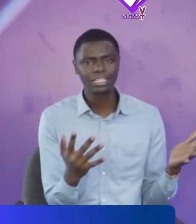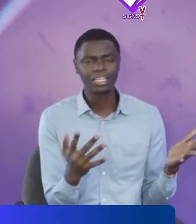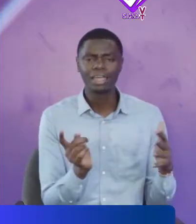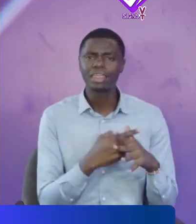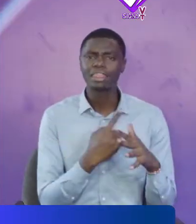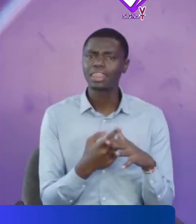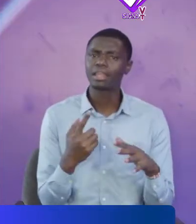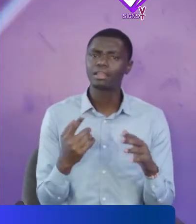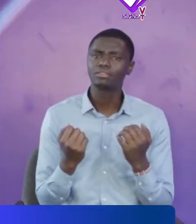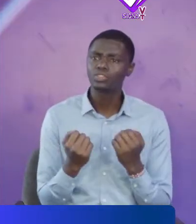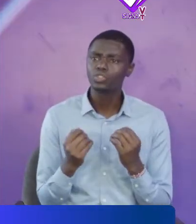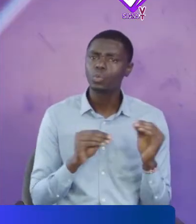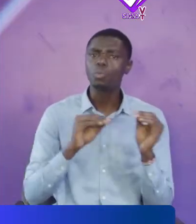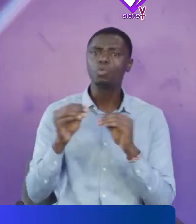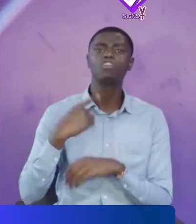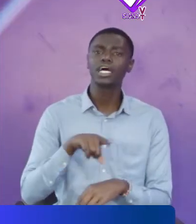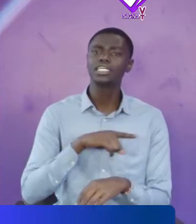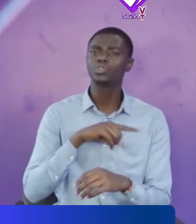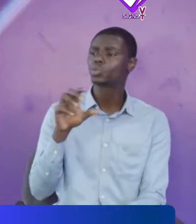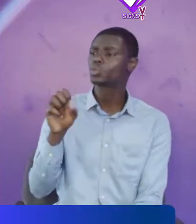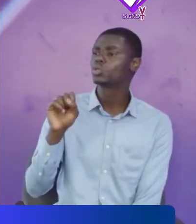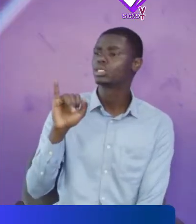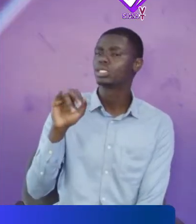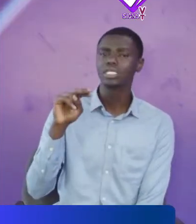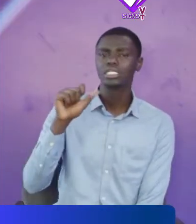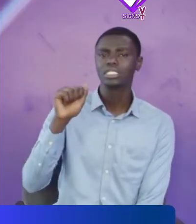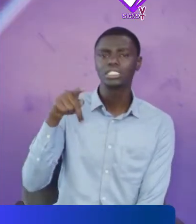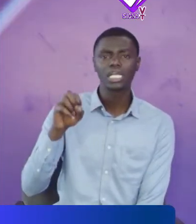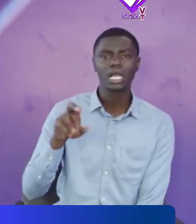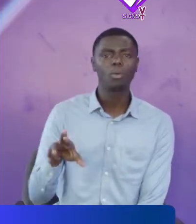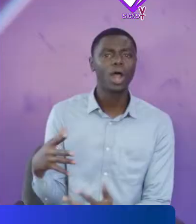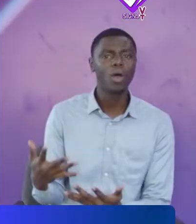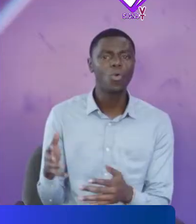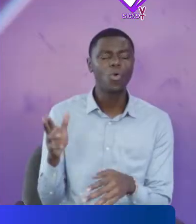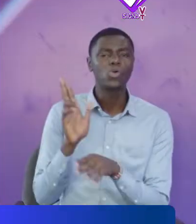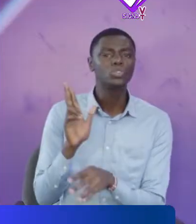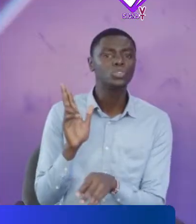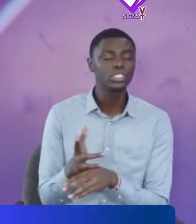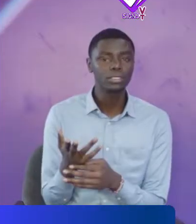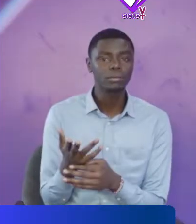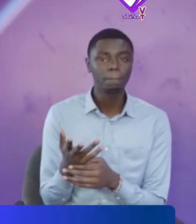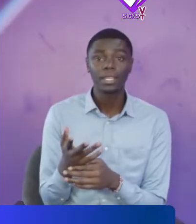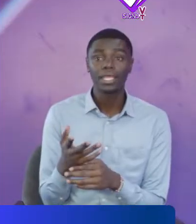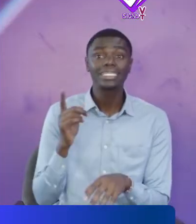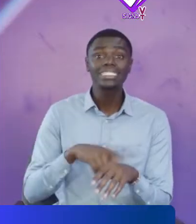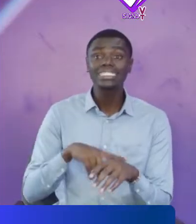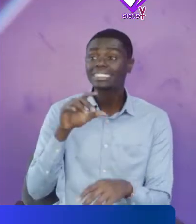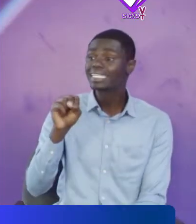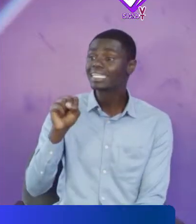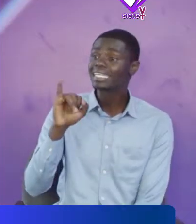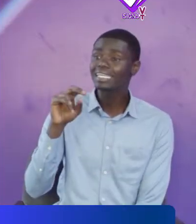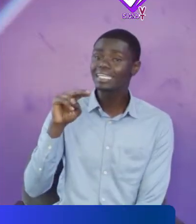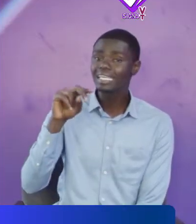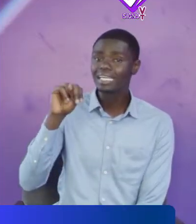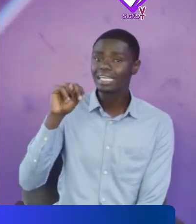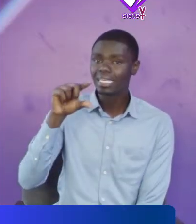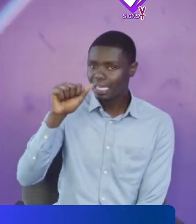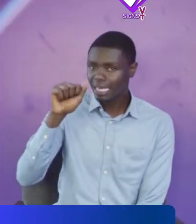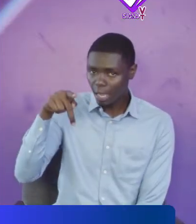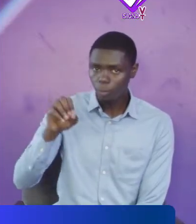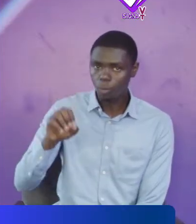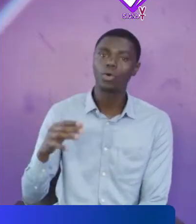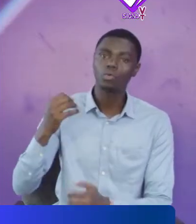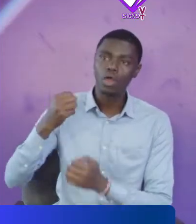you take us to Singapore using corrupt fellows while Singapore was hanging corrupt people? If you want to go to